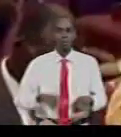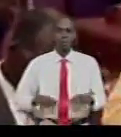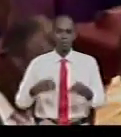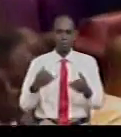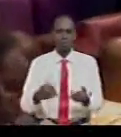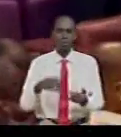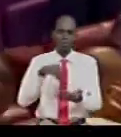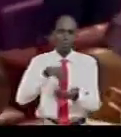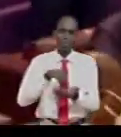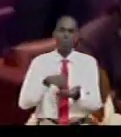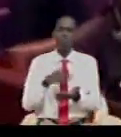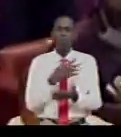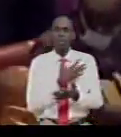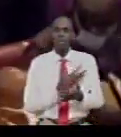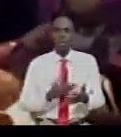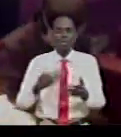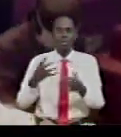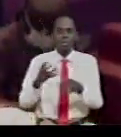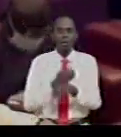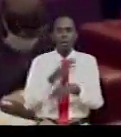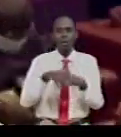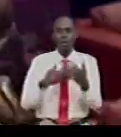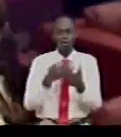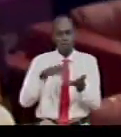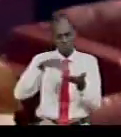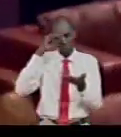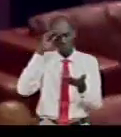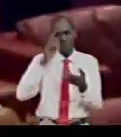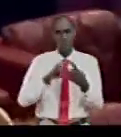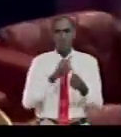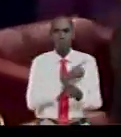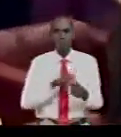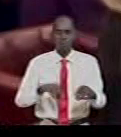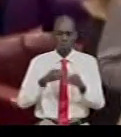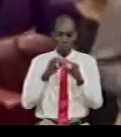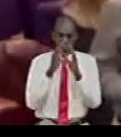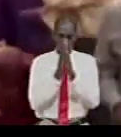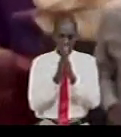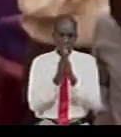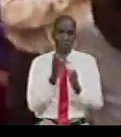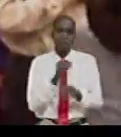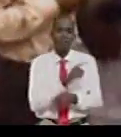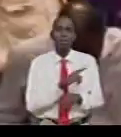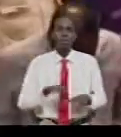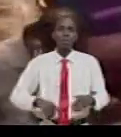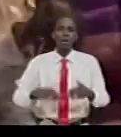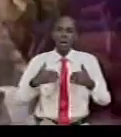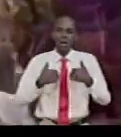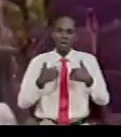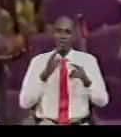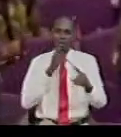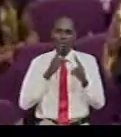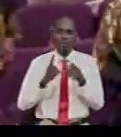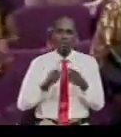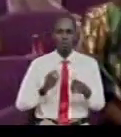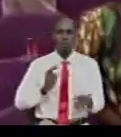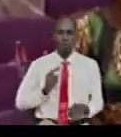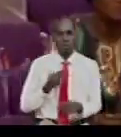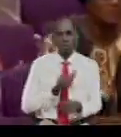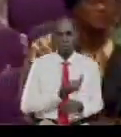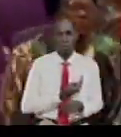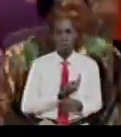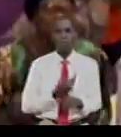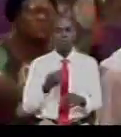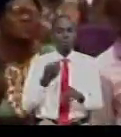now and take what we have learned to the Lord in prayer. The Lord has spoken to us from